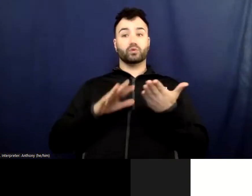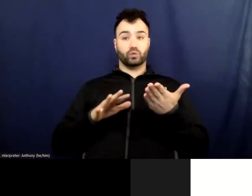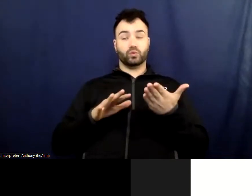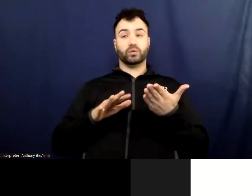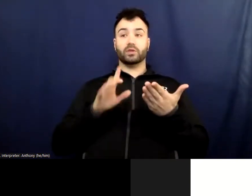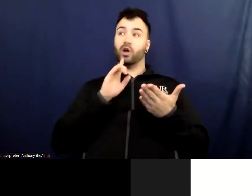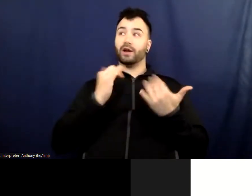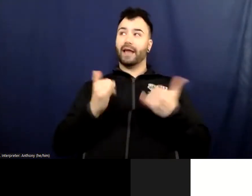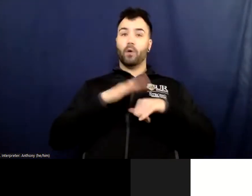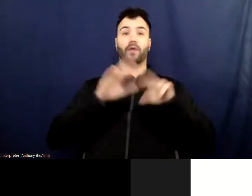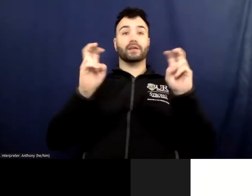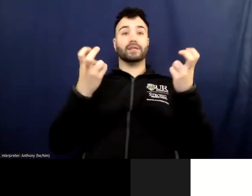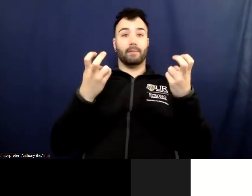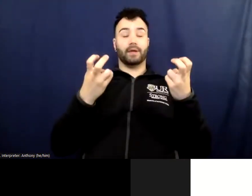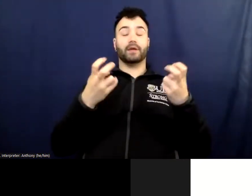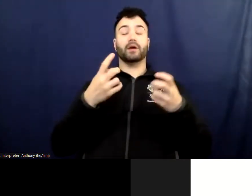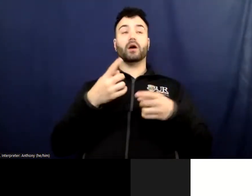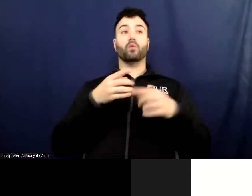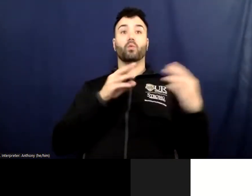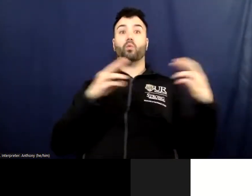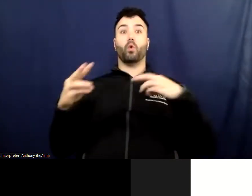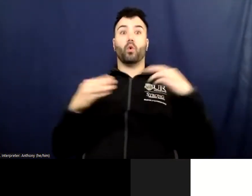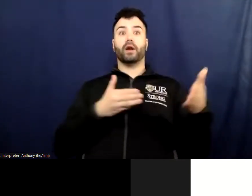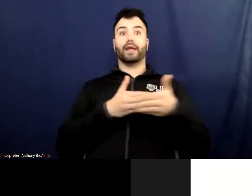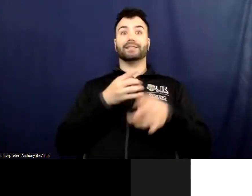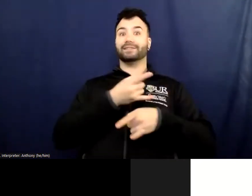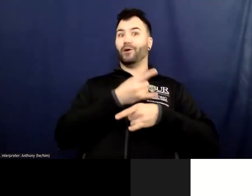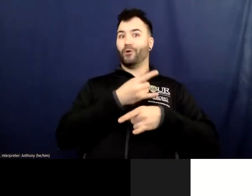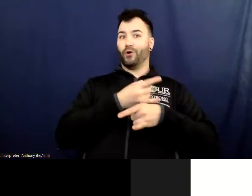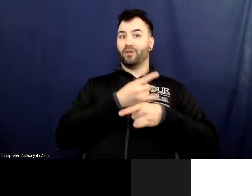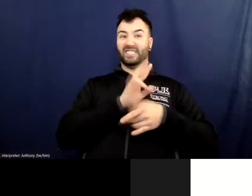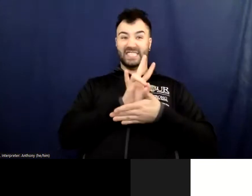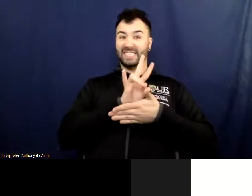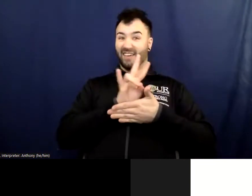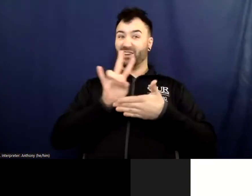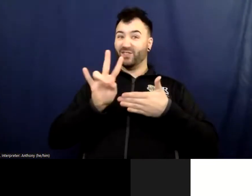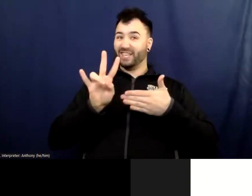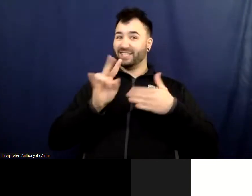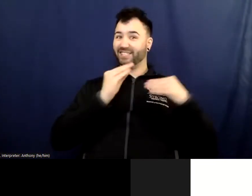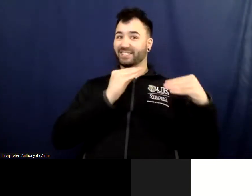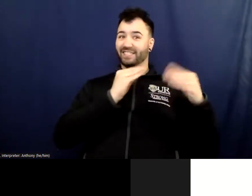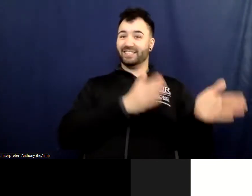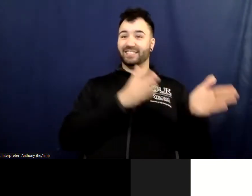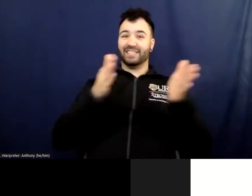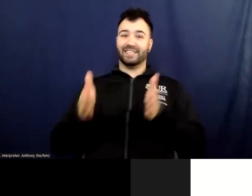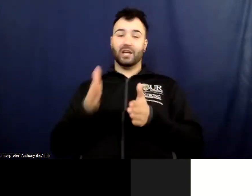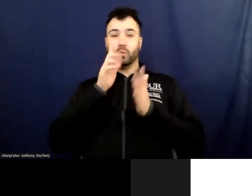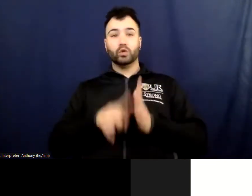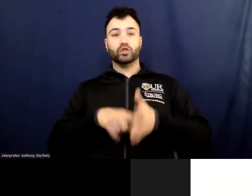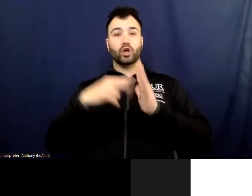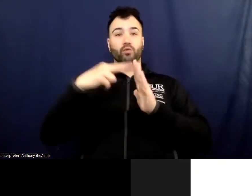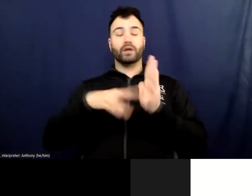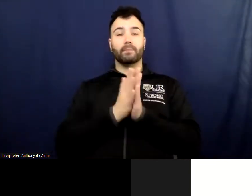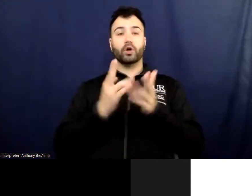to get through the war on alcohol. And now we're going to be starting to read Chasing the Screen by Johann Hari, which is